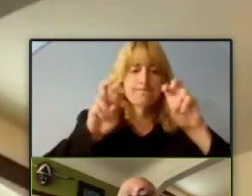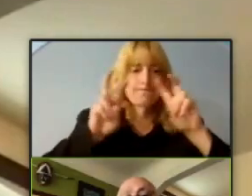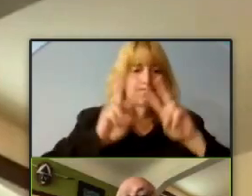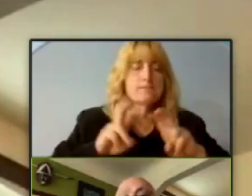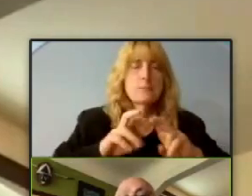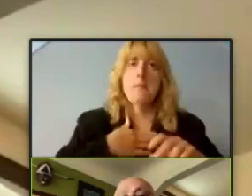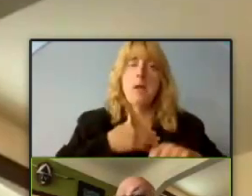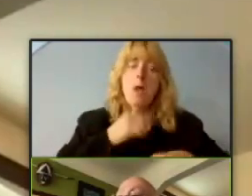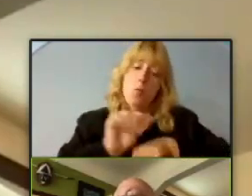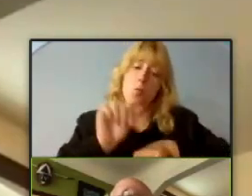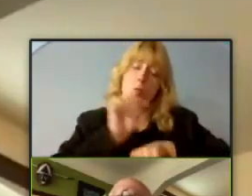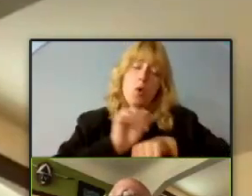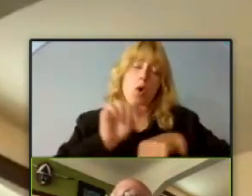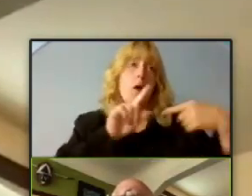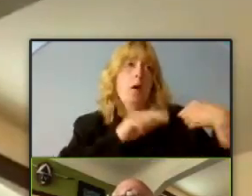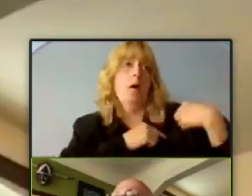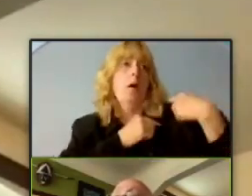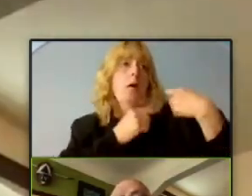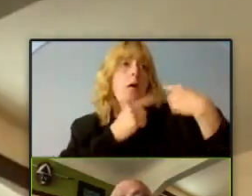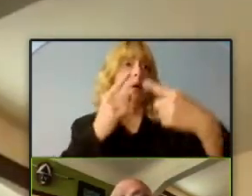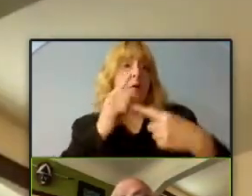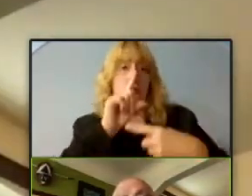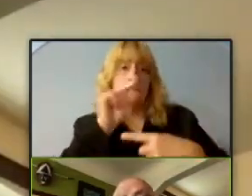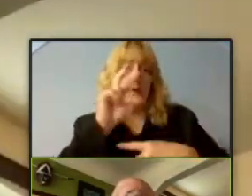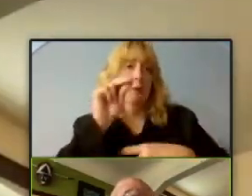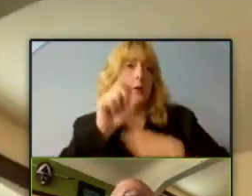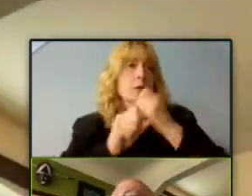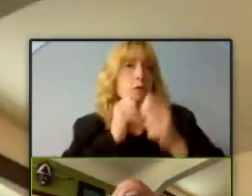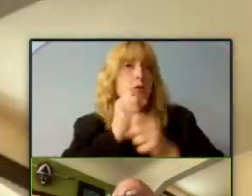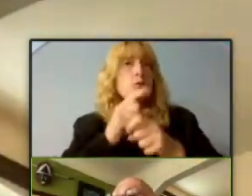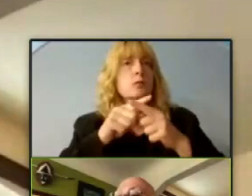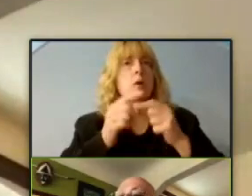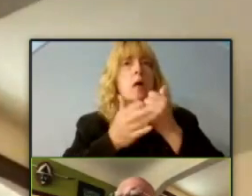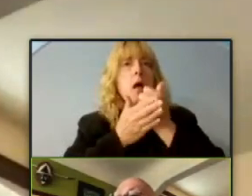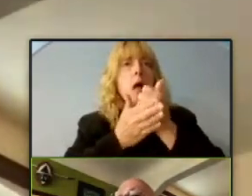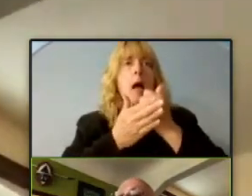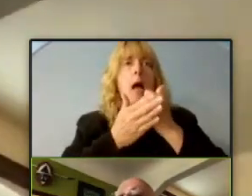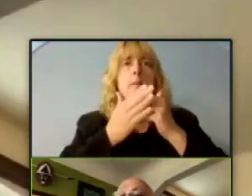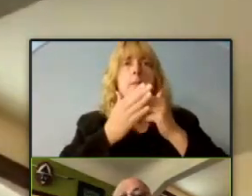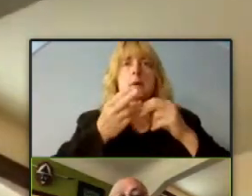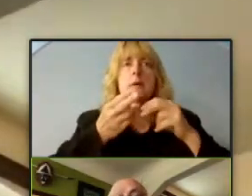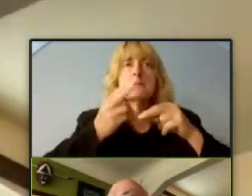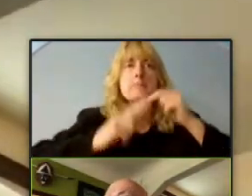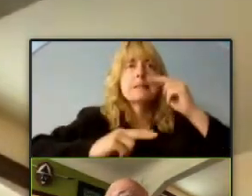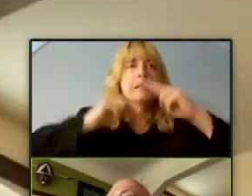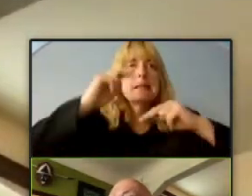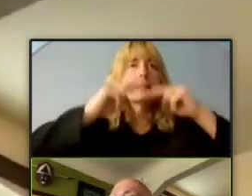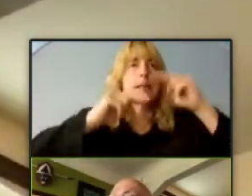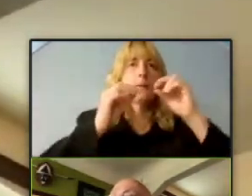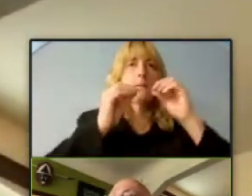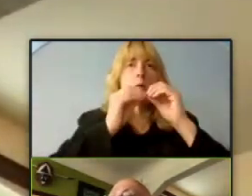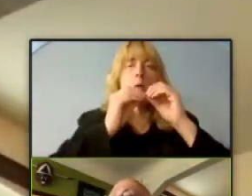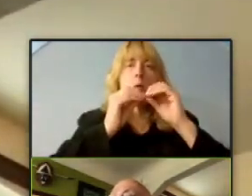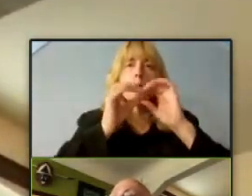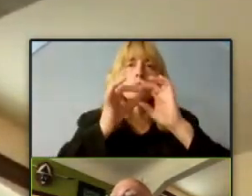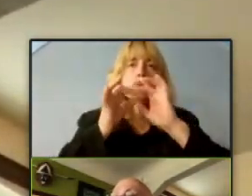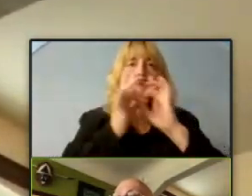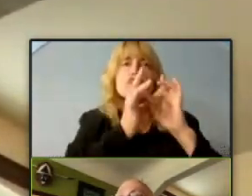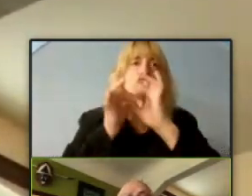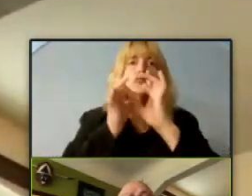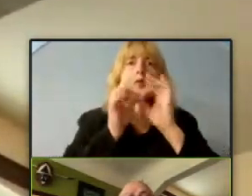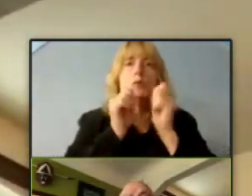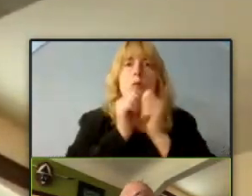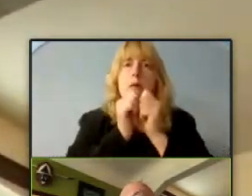helps to build allyship between communities of color is to look at what common history and bonds we have, so as